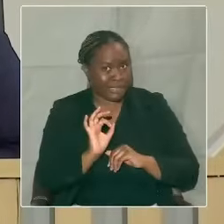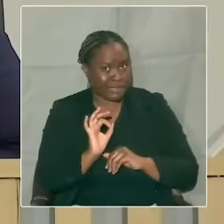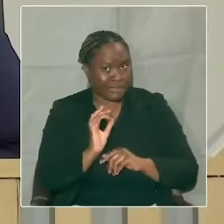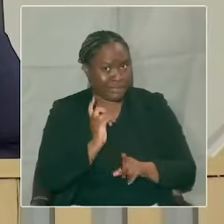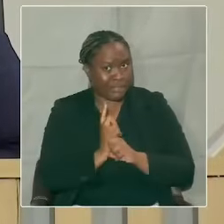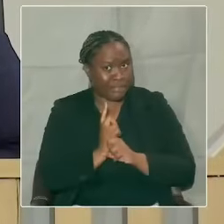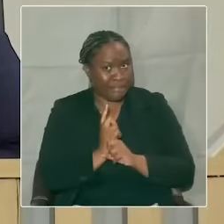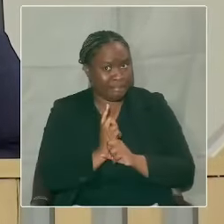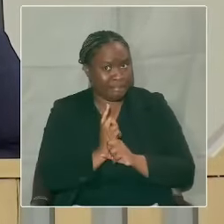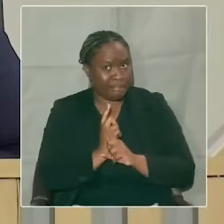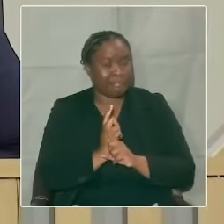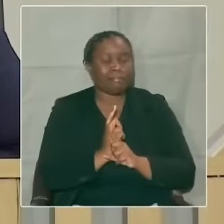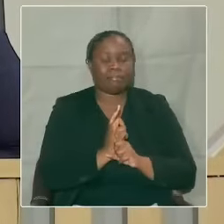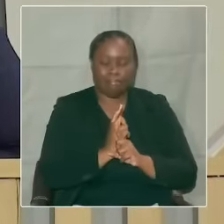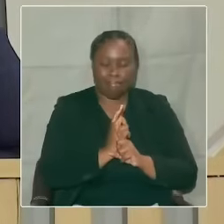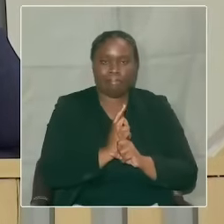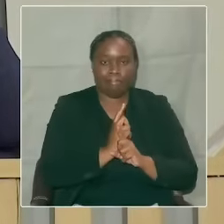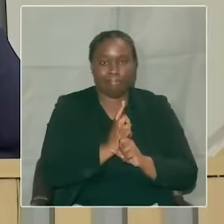Is that correct?